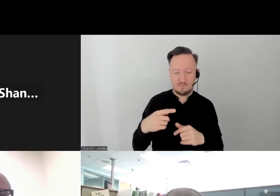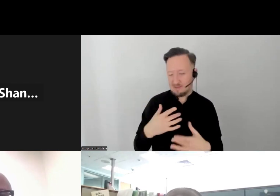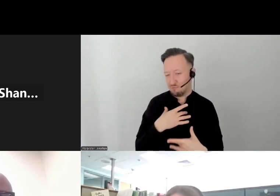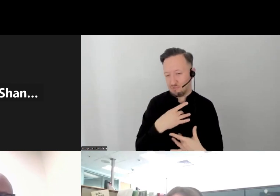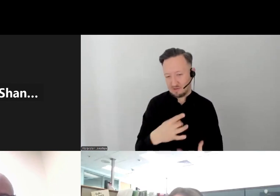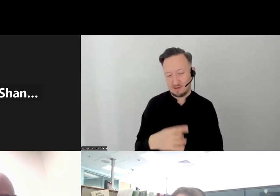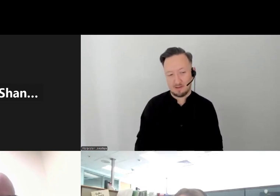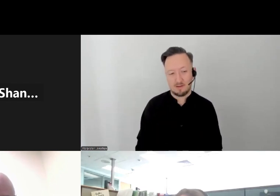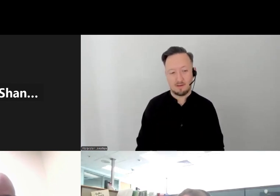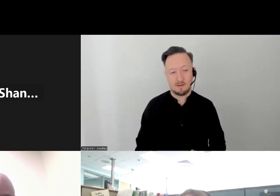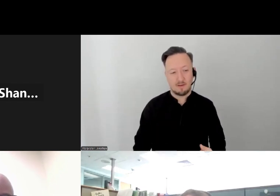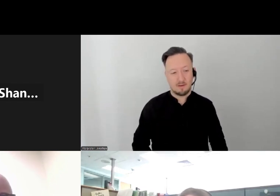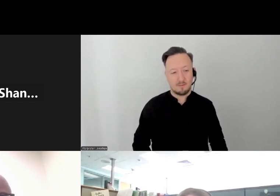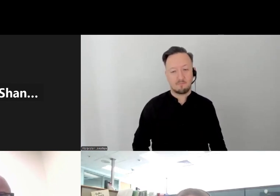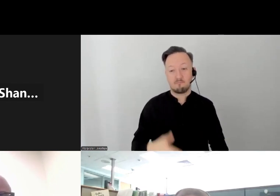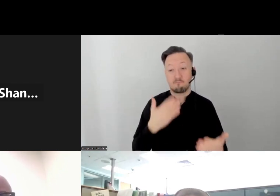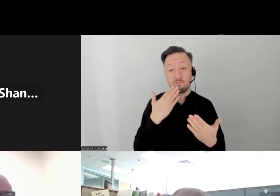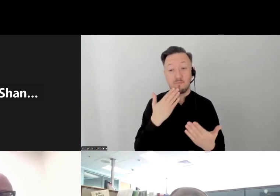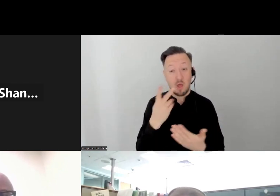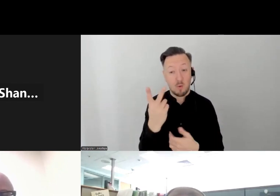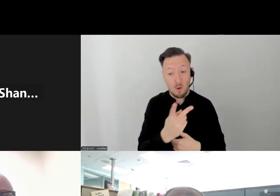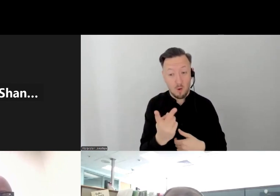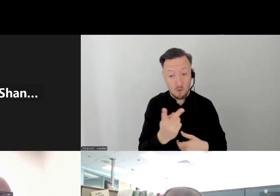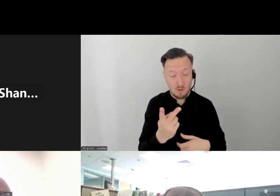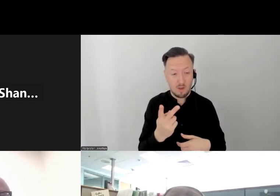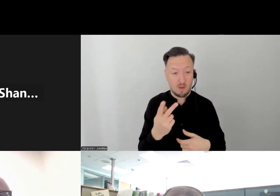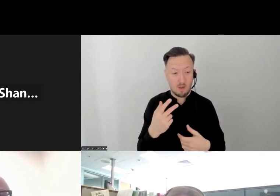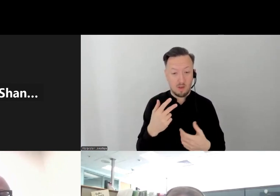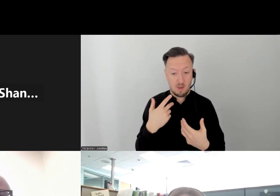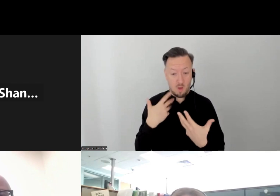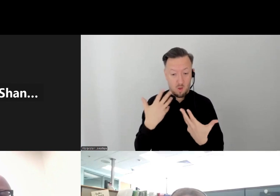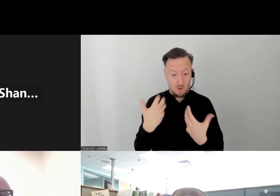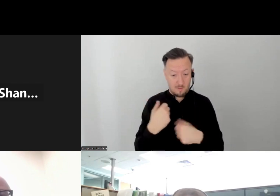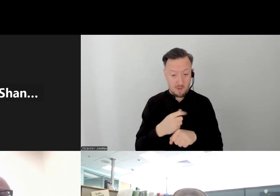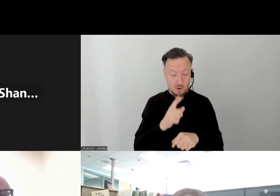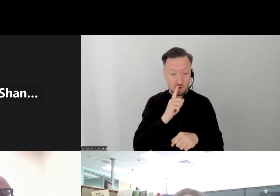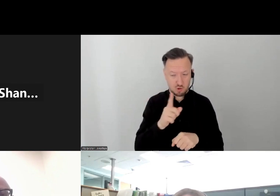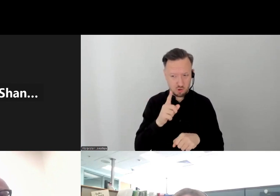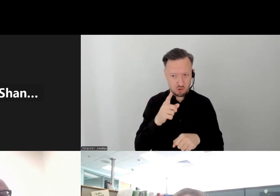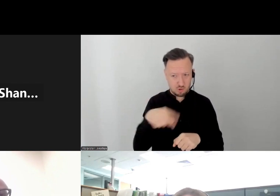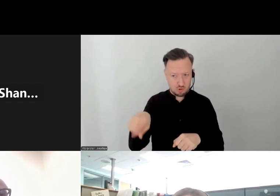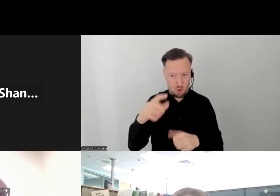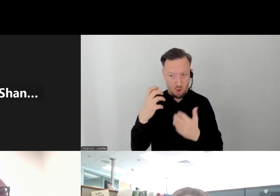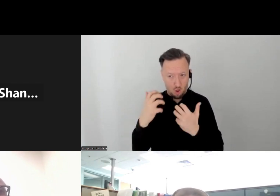interesting. Thank you both. I want to make sure that everybody in our audience, just in case,